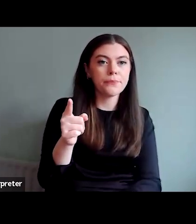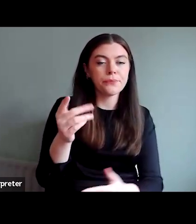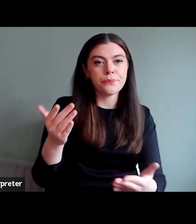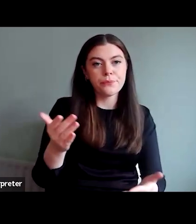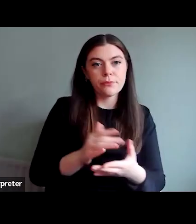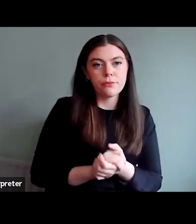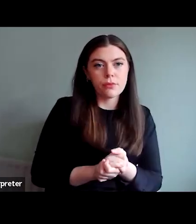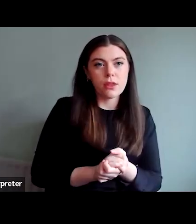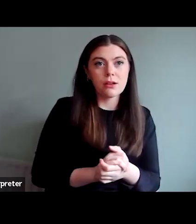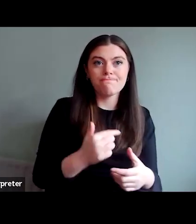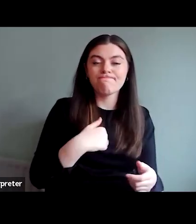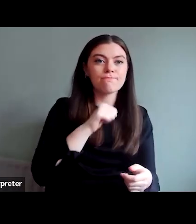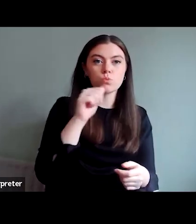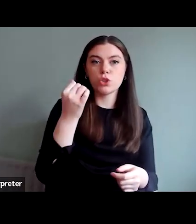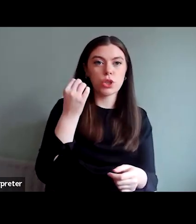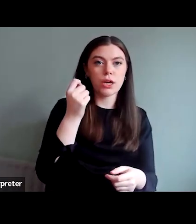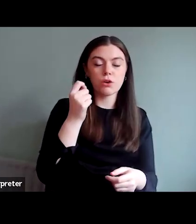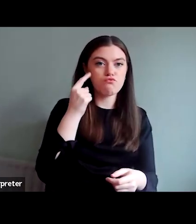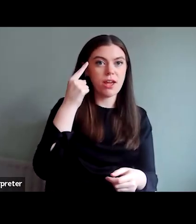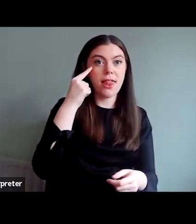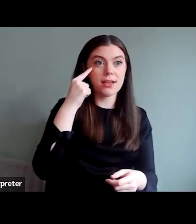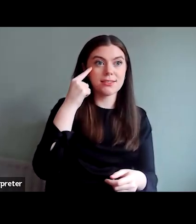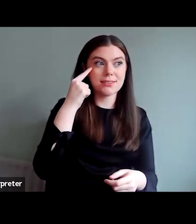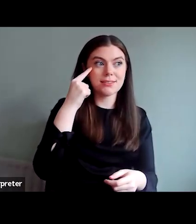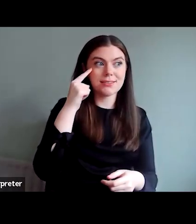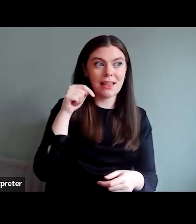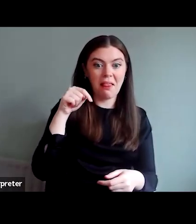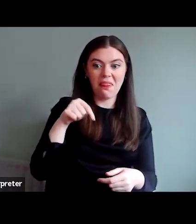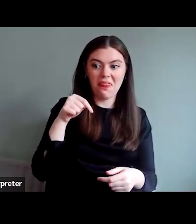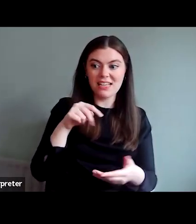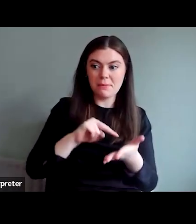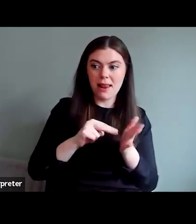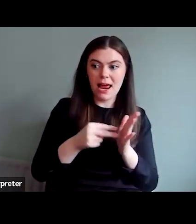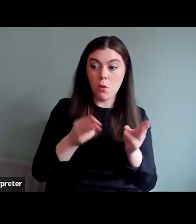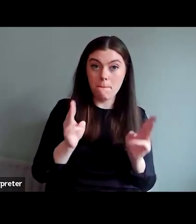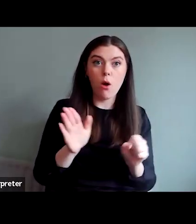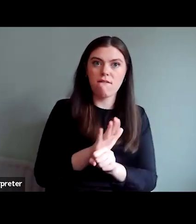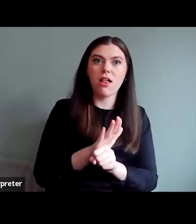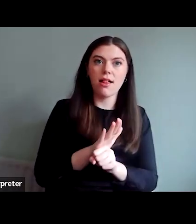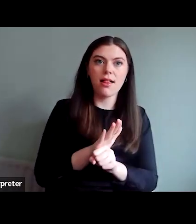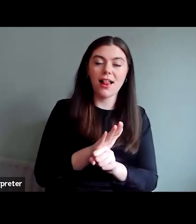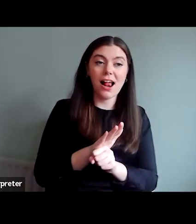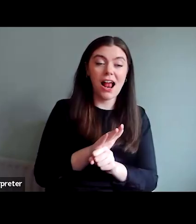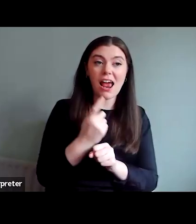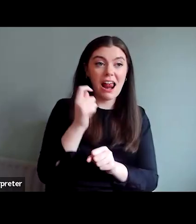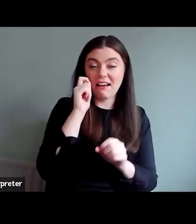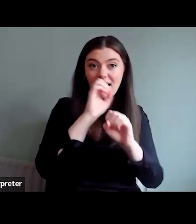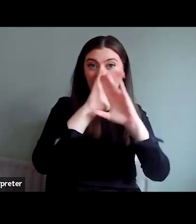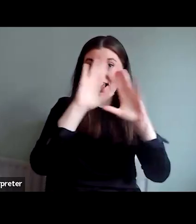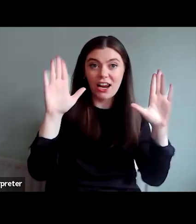I didn't realize, I suppose, how powerful this was going to be. And that was evidenced, I think, by